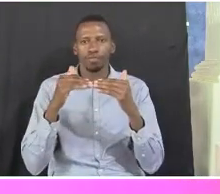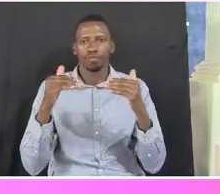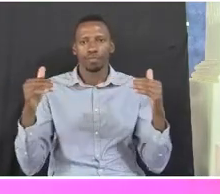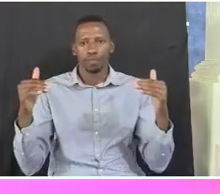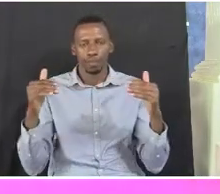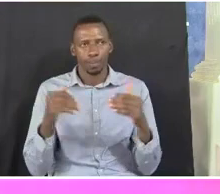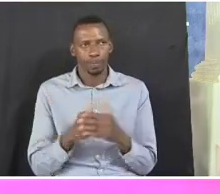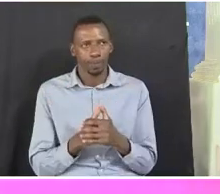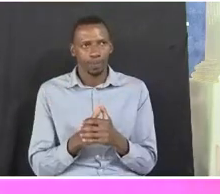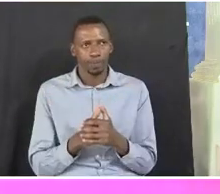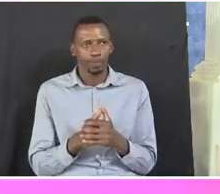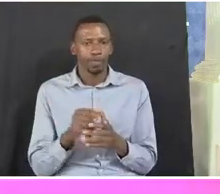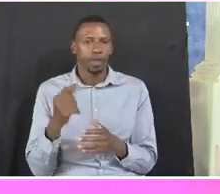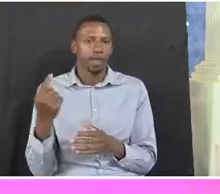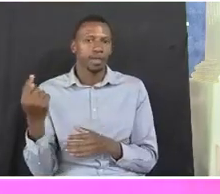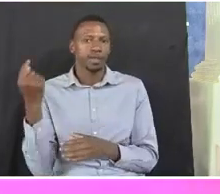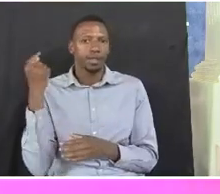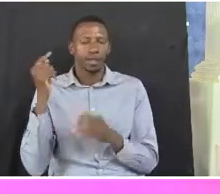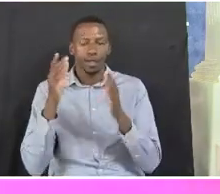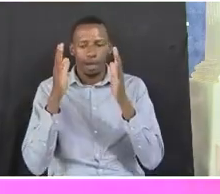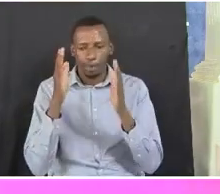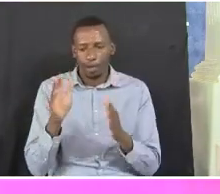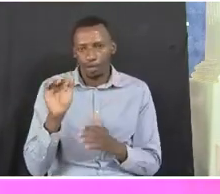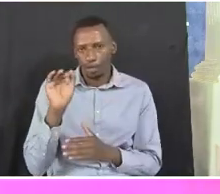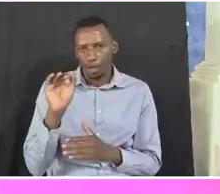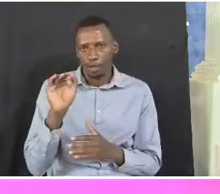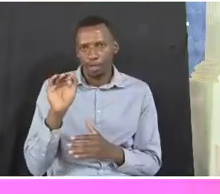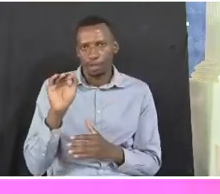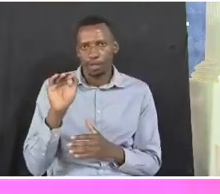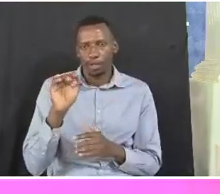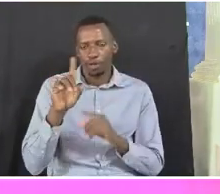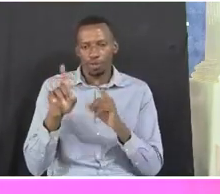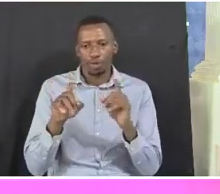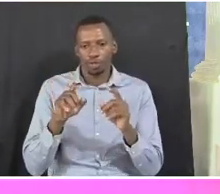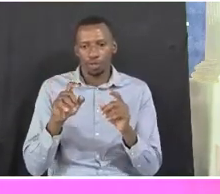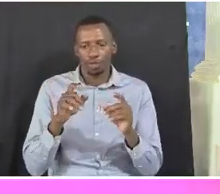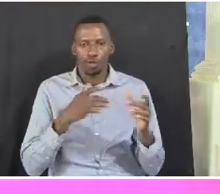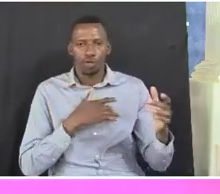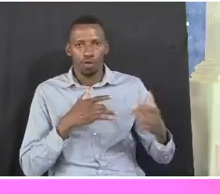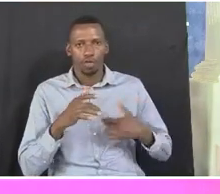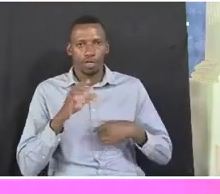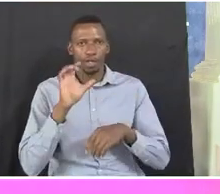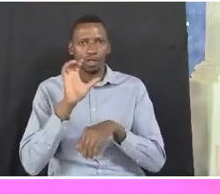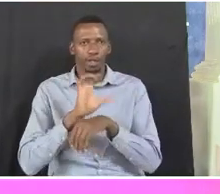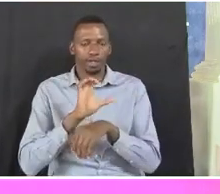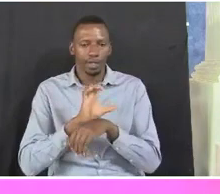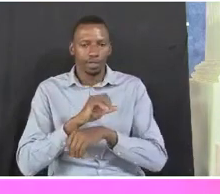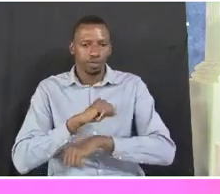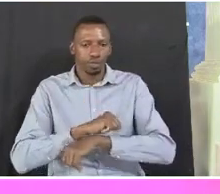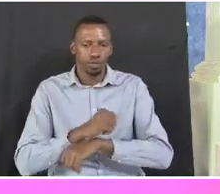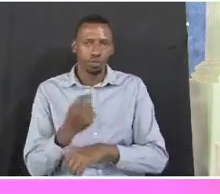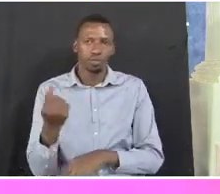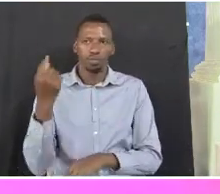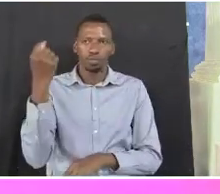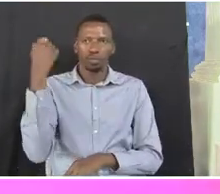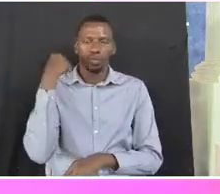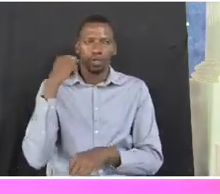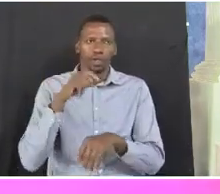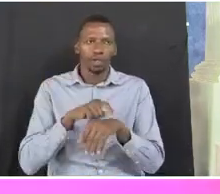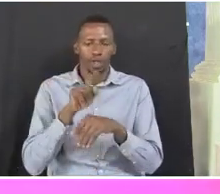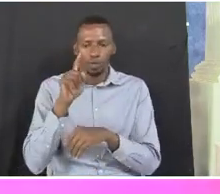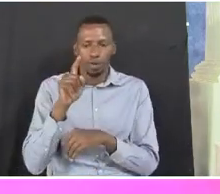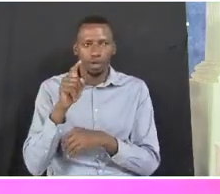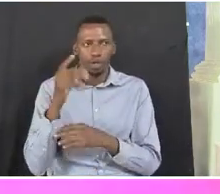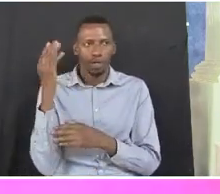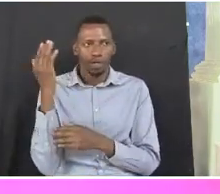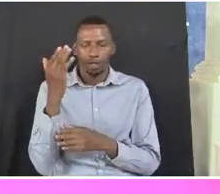Someone asked a question yesterday concerning our church schools, yesterday or yesterday but one, when one of the speakers